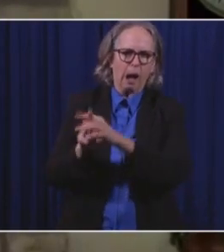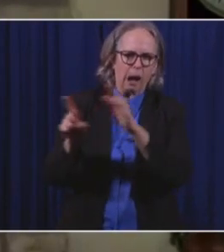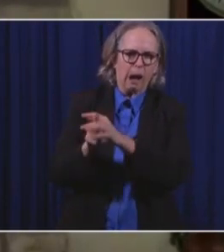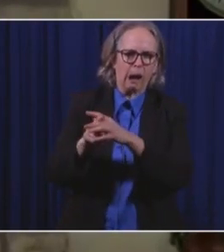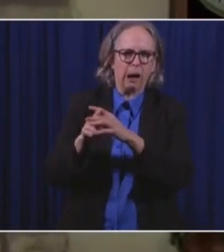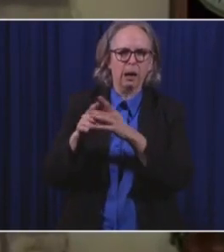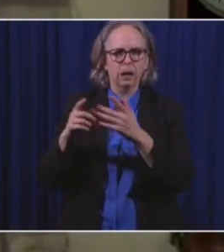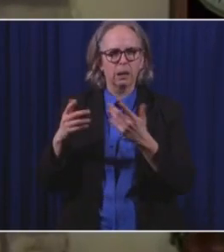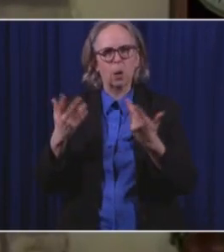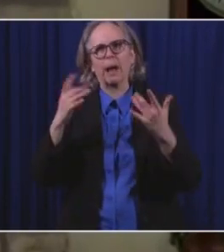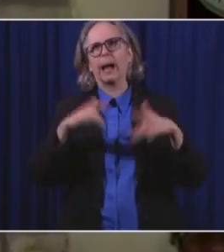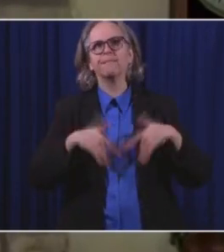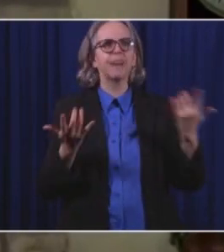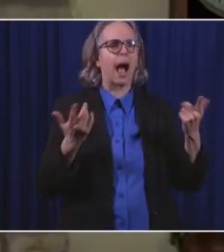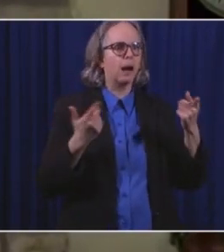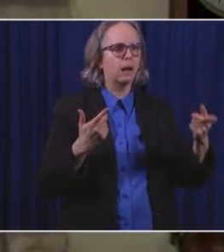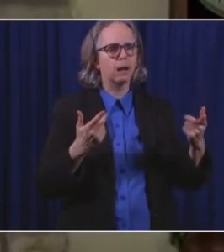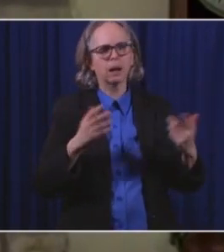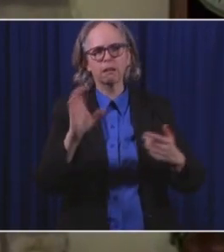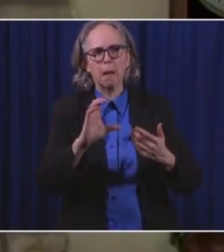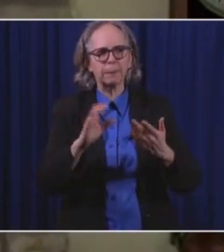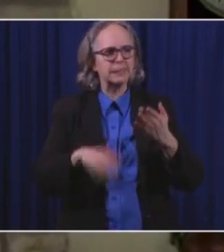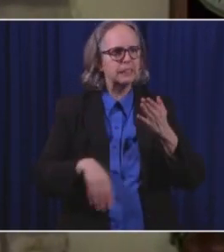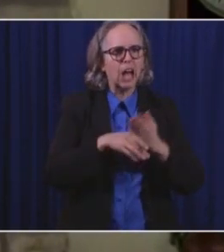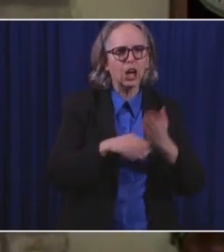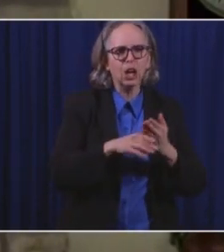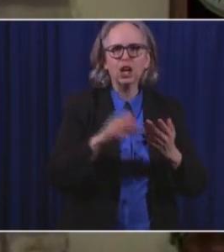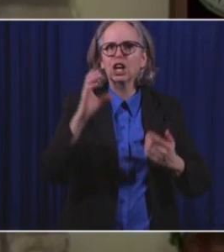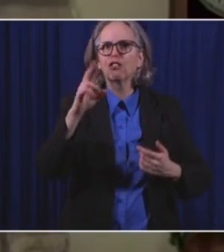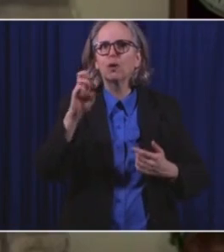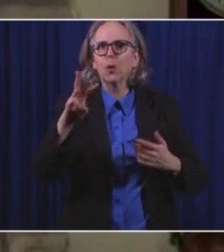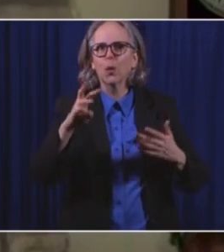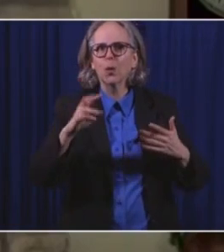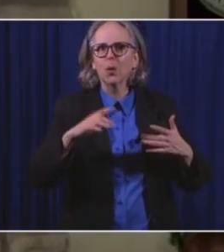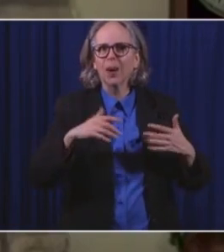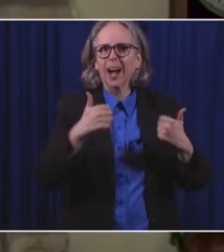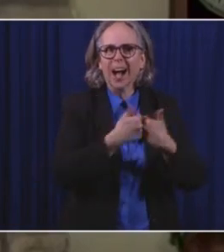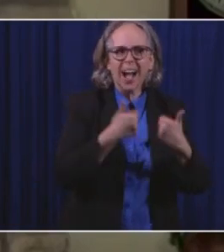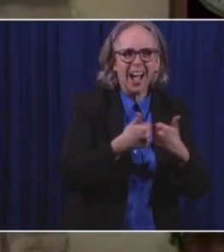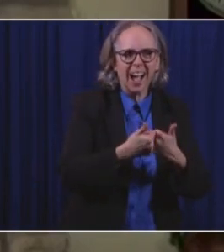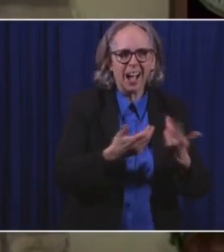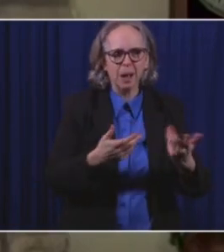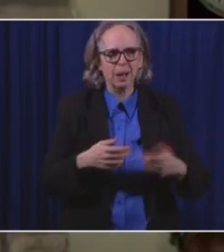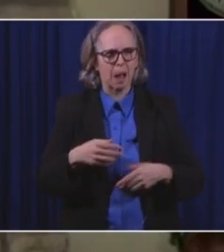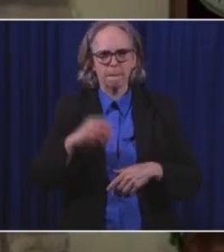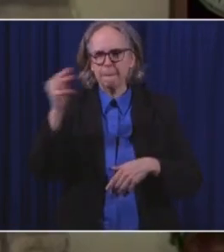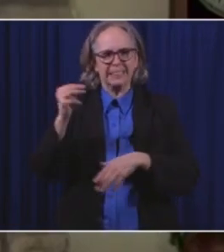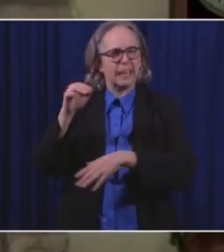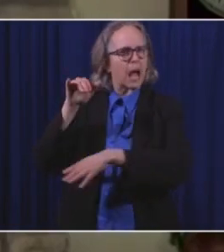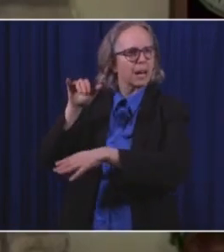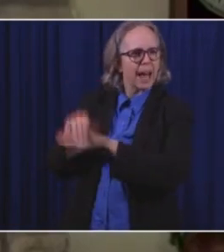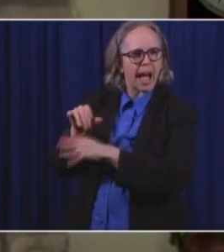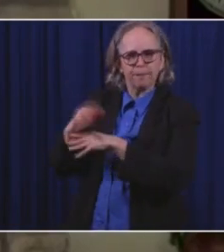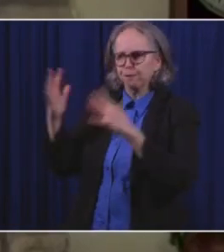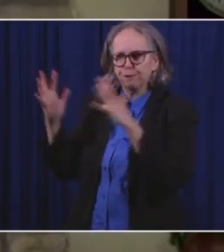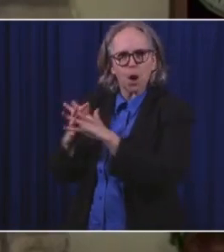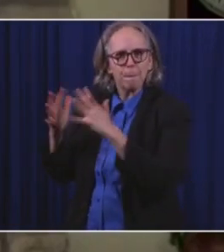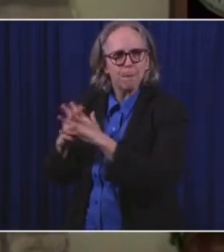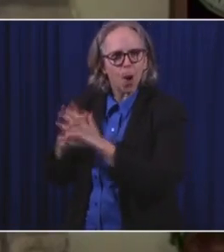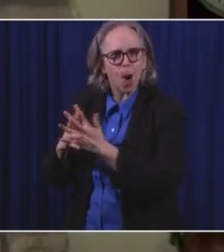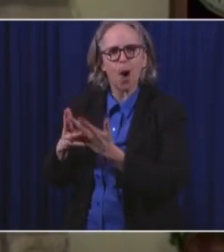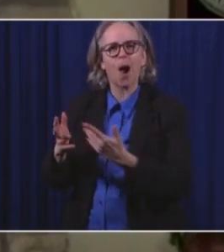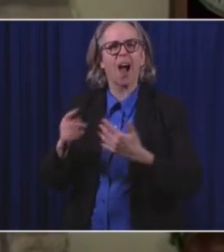on Saturday, Monday night's football with the Browns versus Ravens, then Bengals later versus the Steelers, and